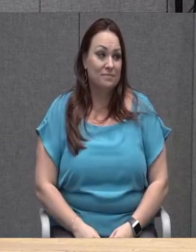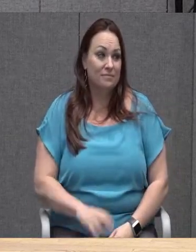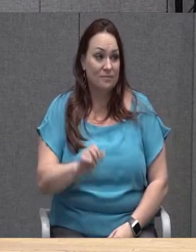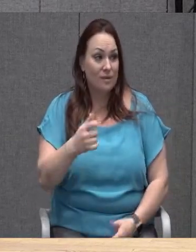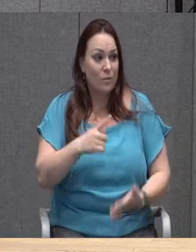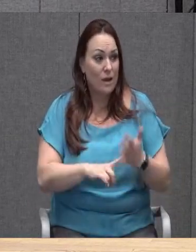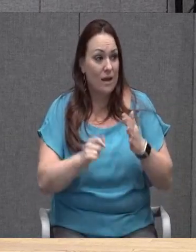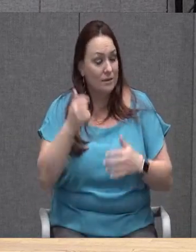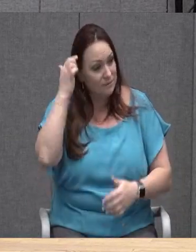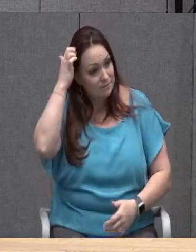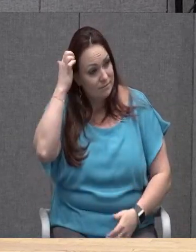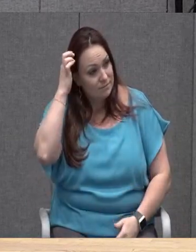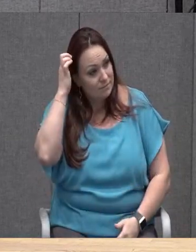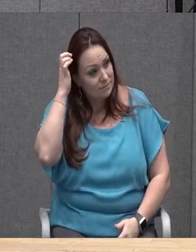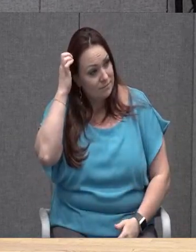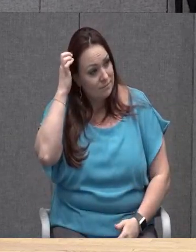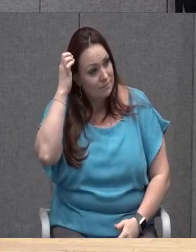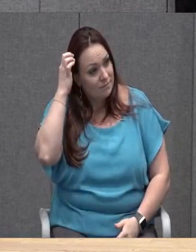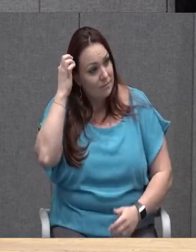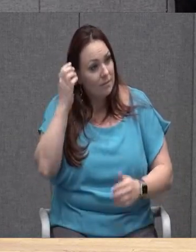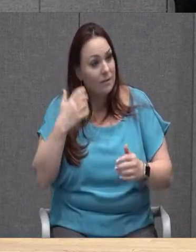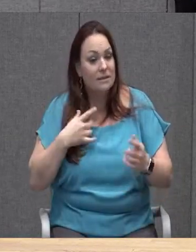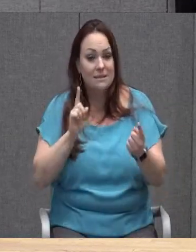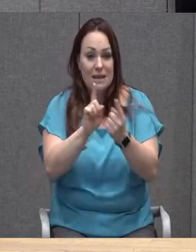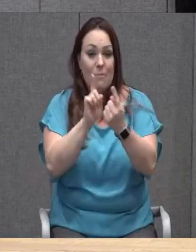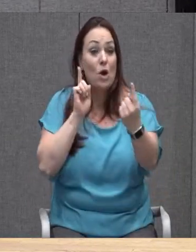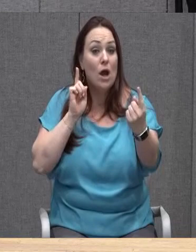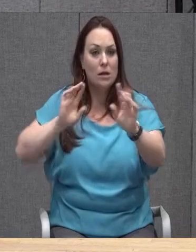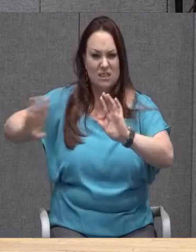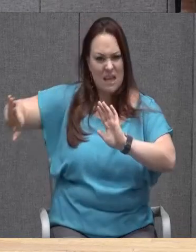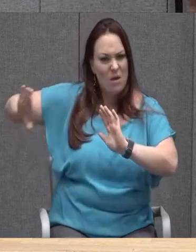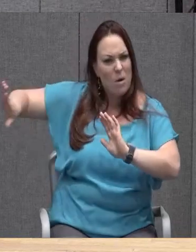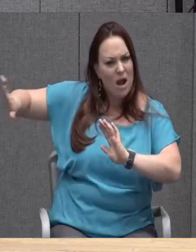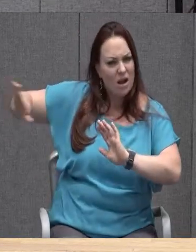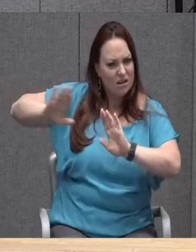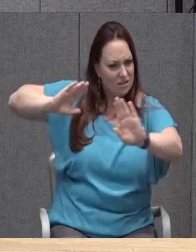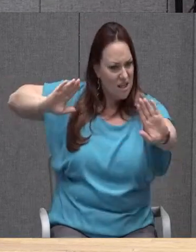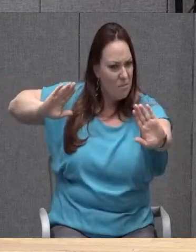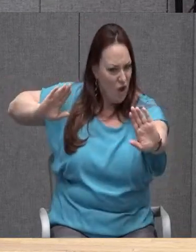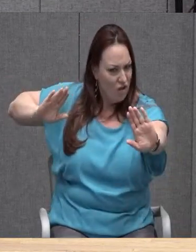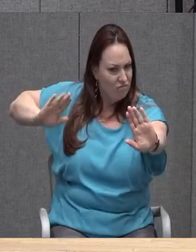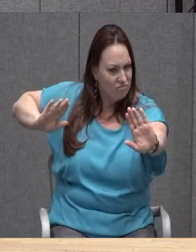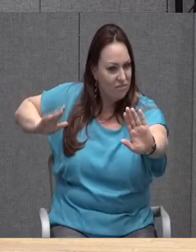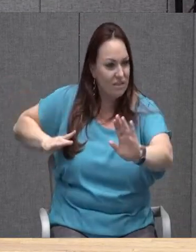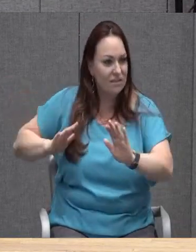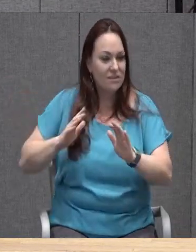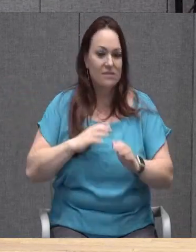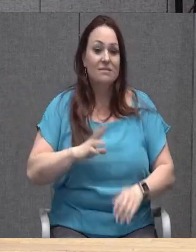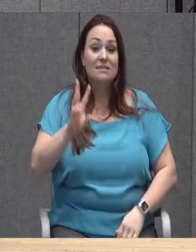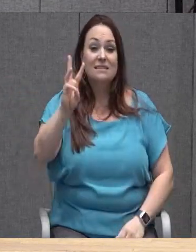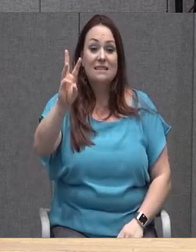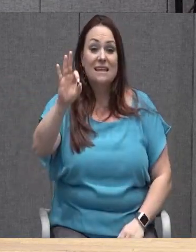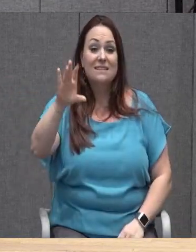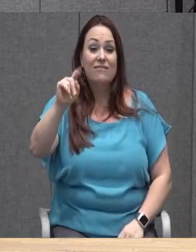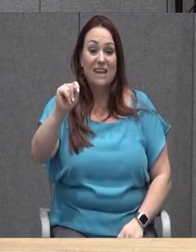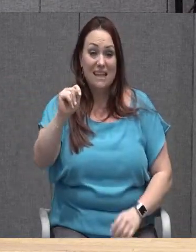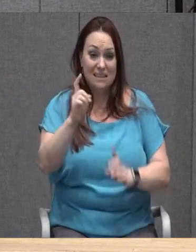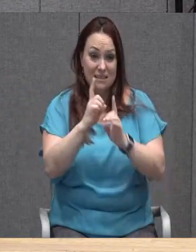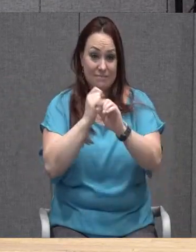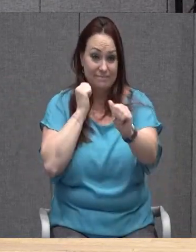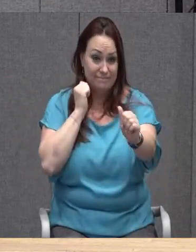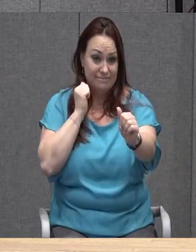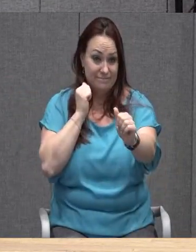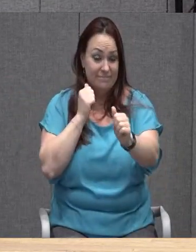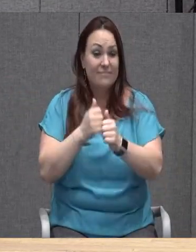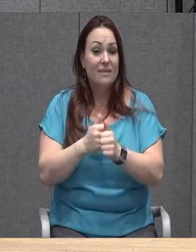What about? Yes, let's stay apart. Stay Ah, away. Muy bien. Hay que Stay out of mantenernos space. 6 pies. Okay, 6 feet apart.